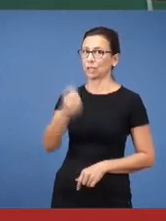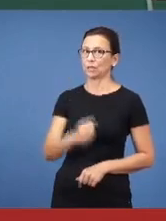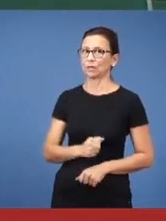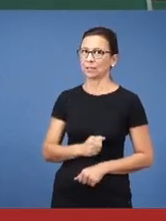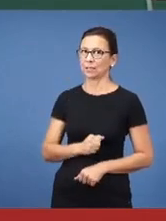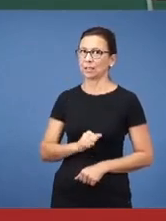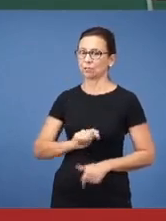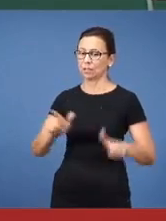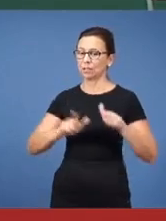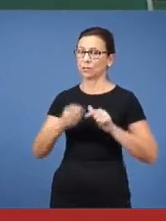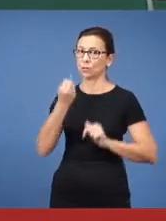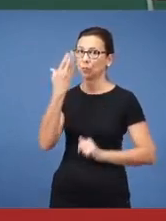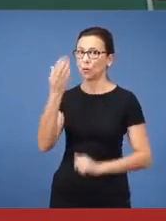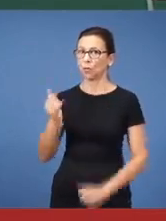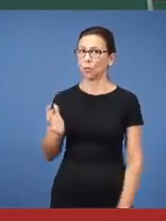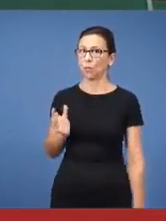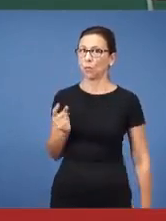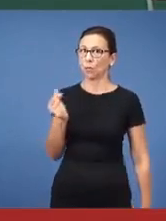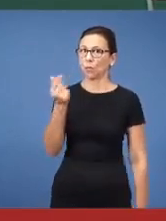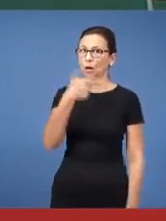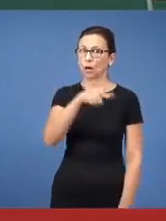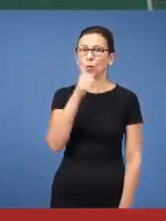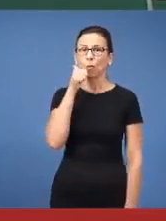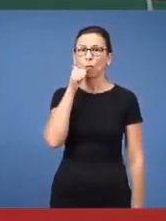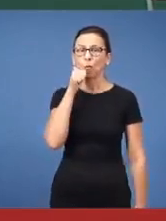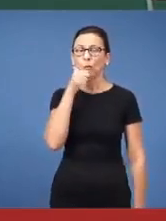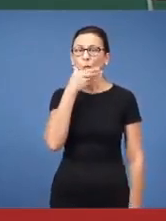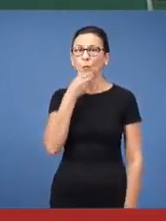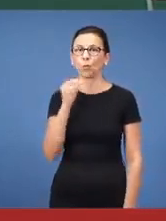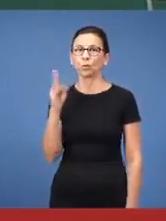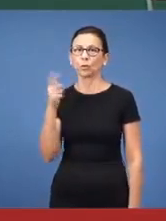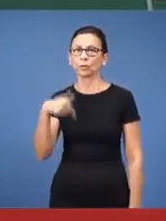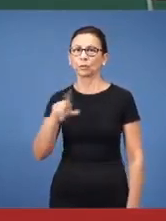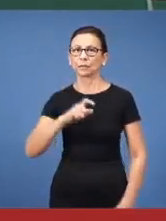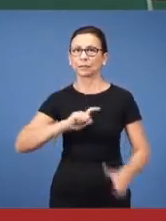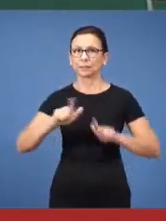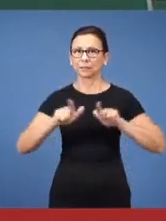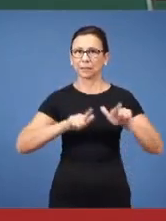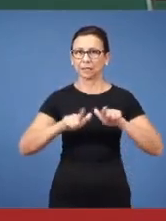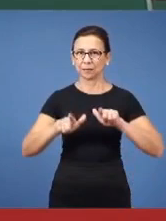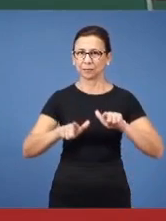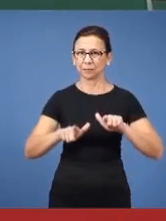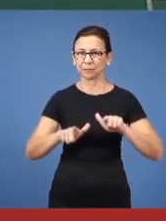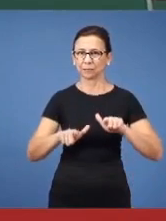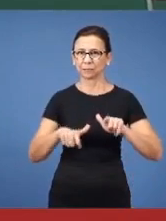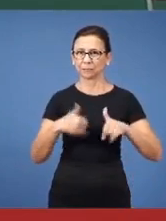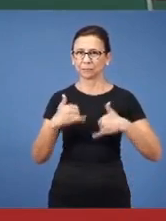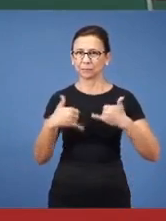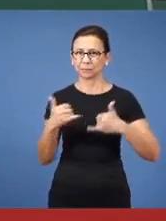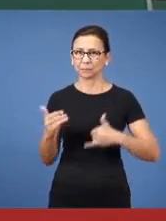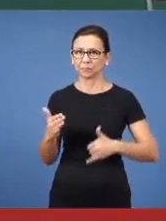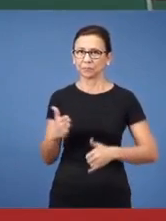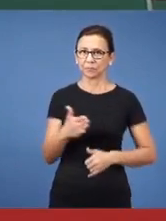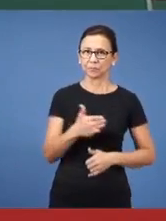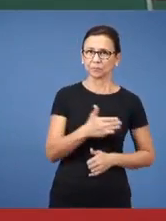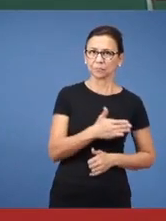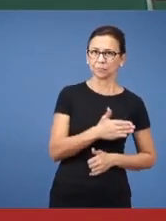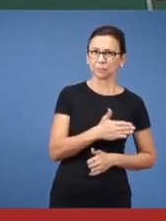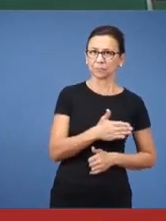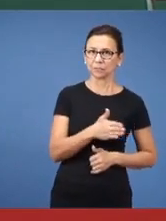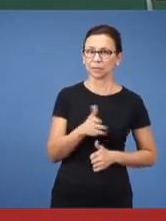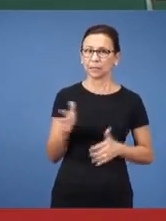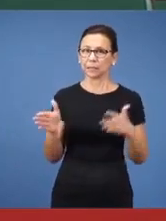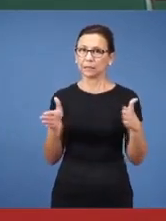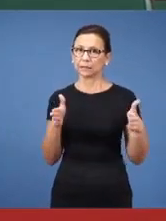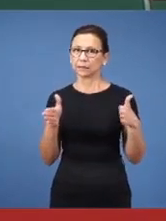if she has a good job. If she has a good job, he's not going to need to work. So the bride needs to understand that we are in